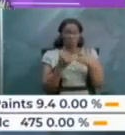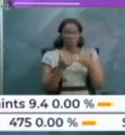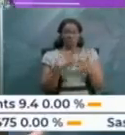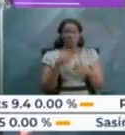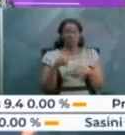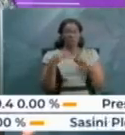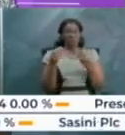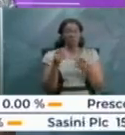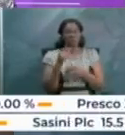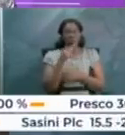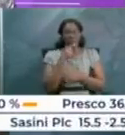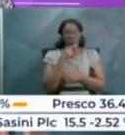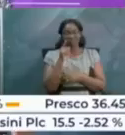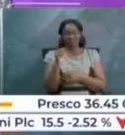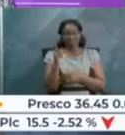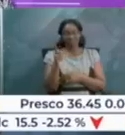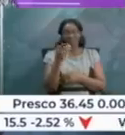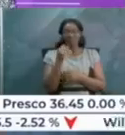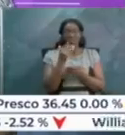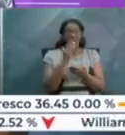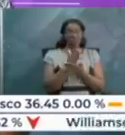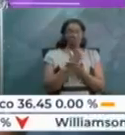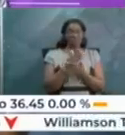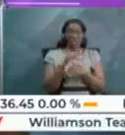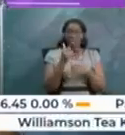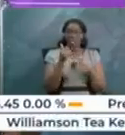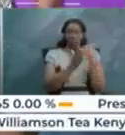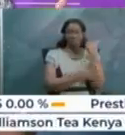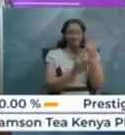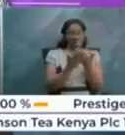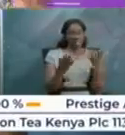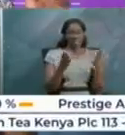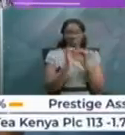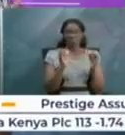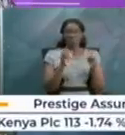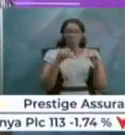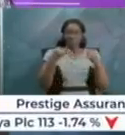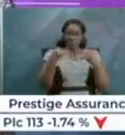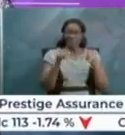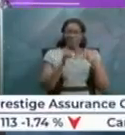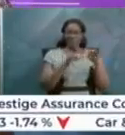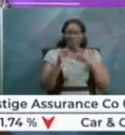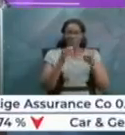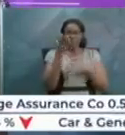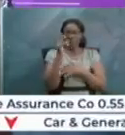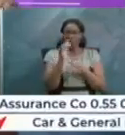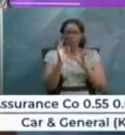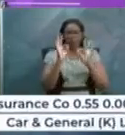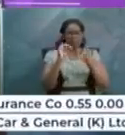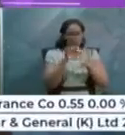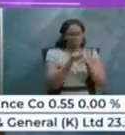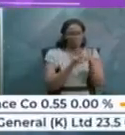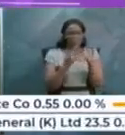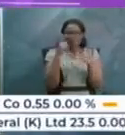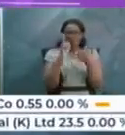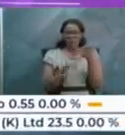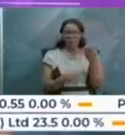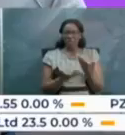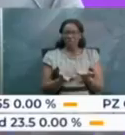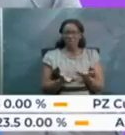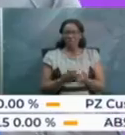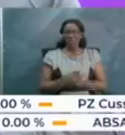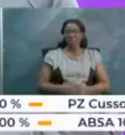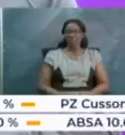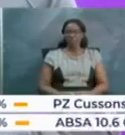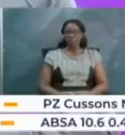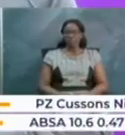he's wearing it right now. See, there's no better thing than the person wearing it to explain to us what exactly the smartwatch is all about and the prices we can get for it.